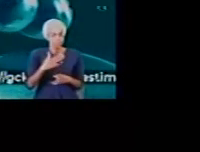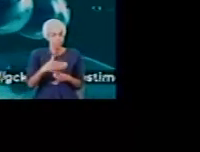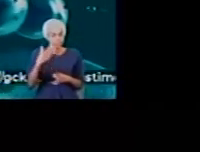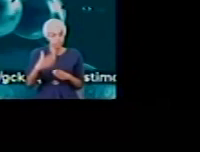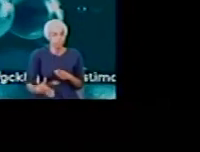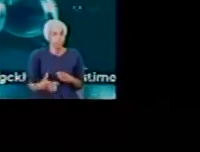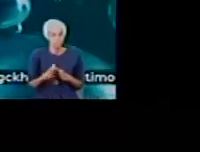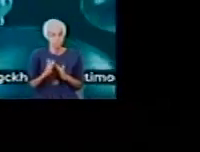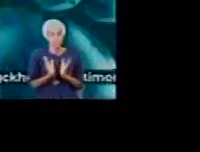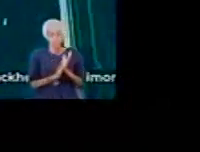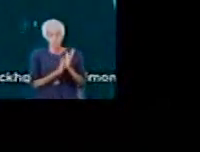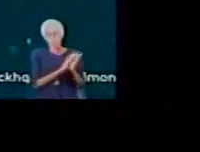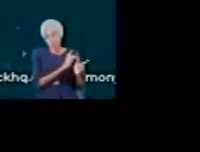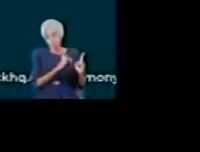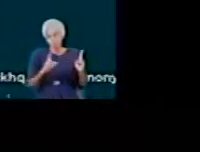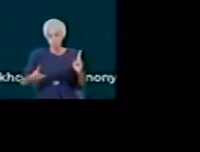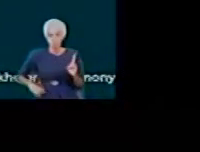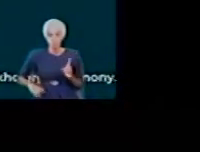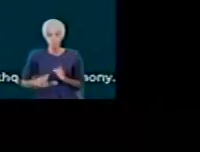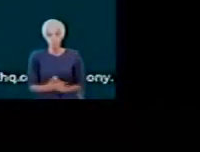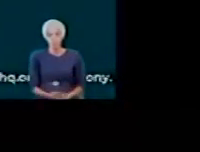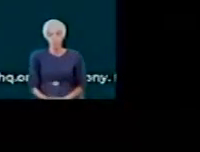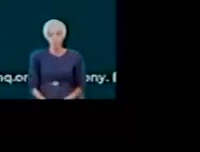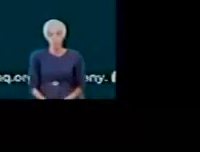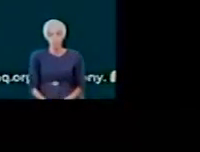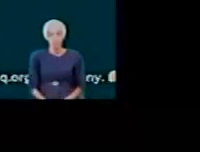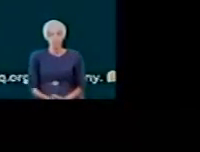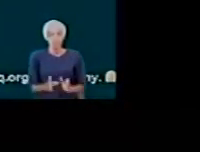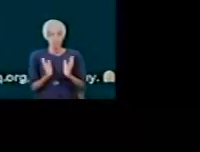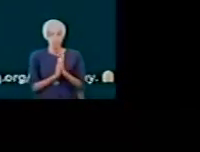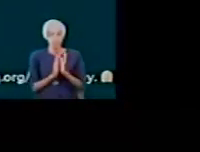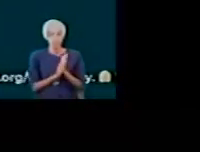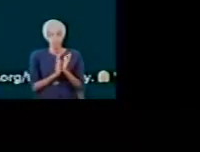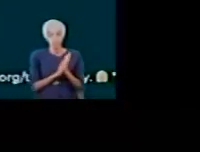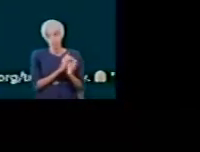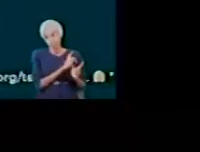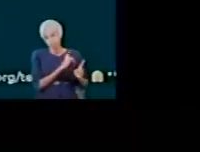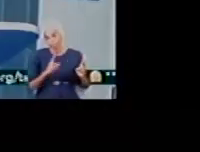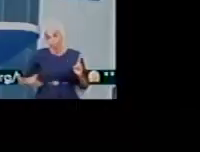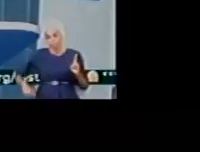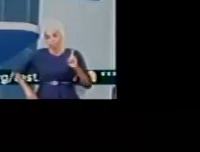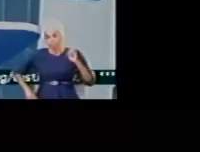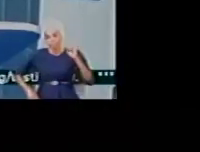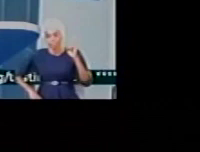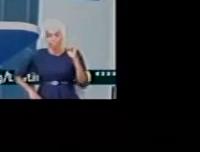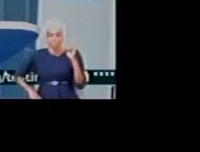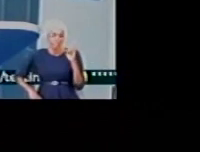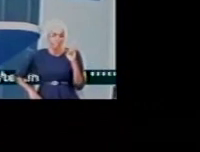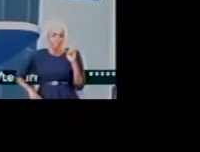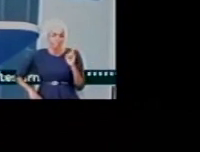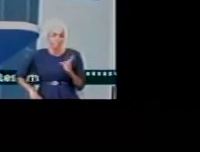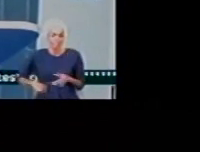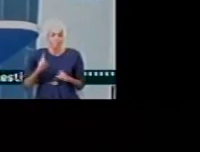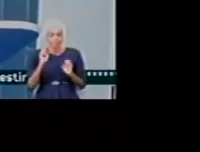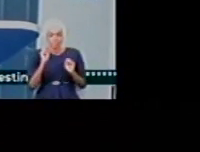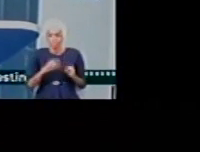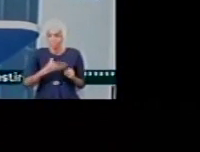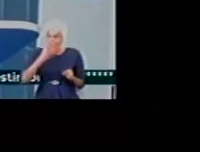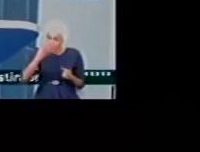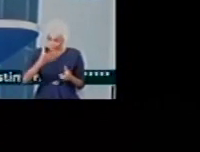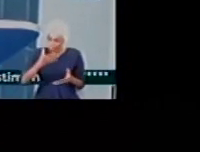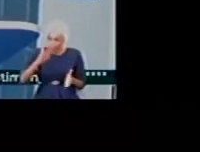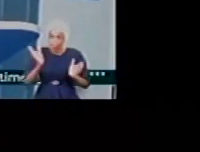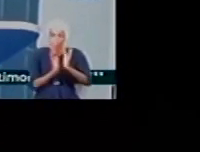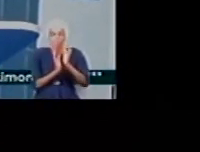Praise the Lord. You can do better than that. Say, praise the Lord. Can we